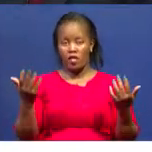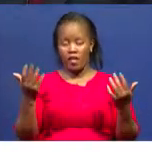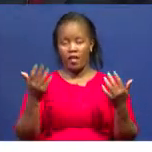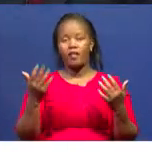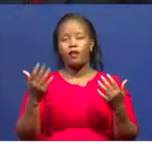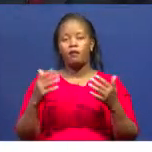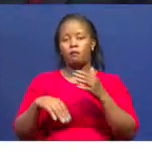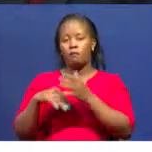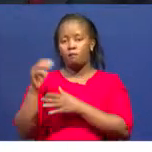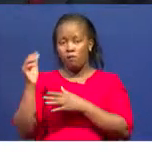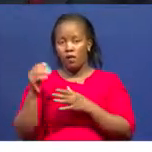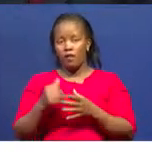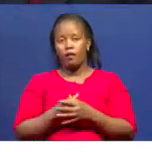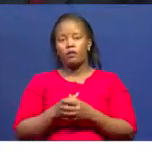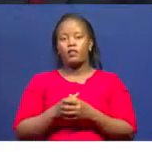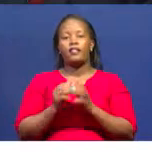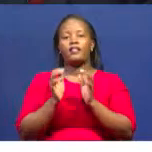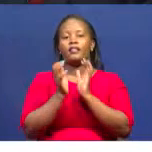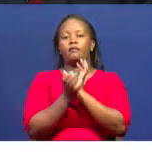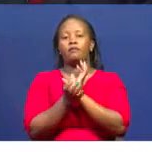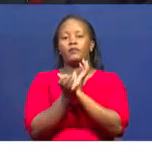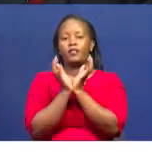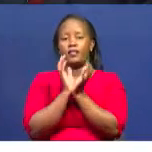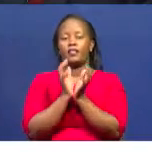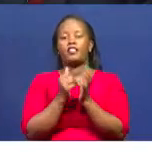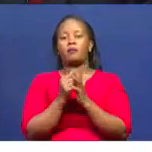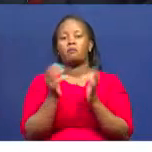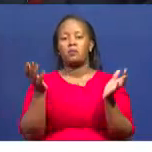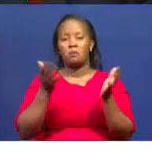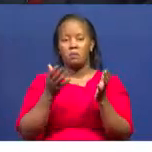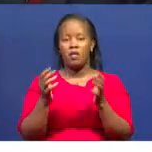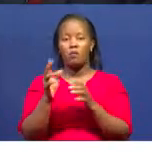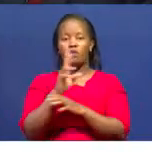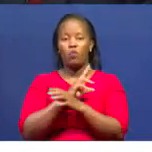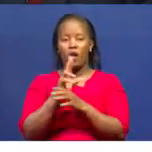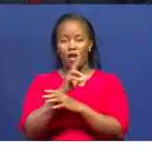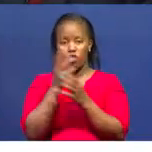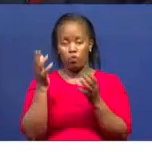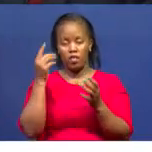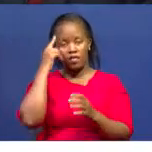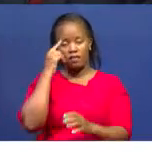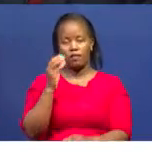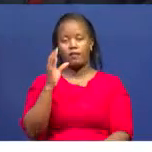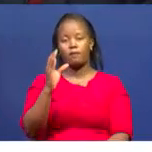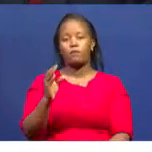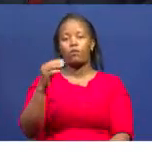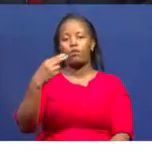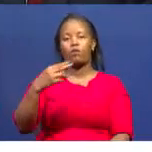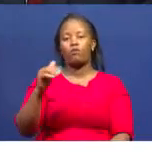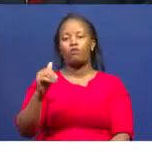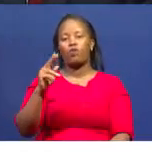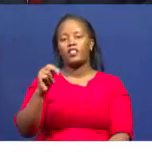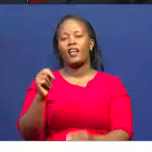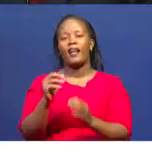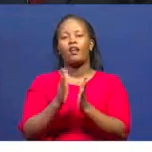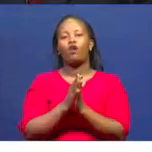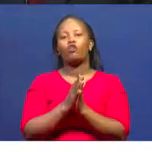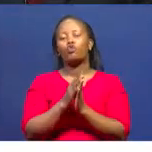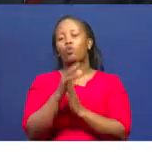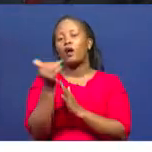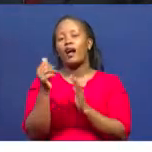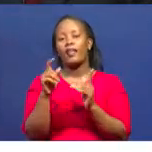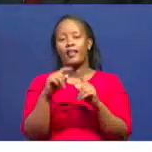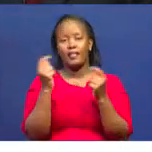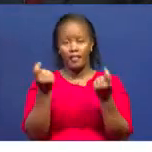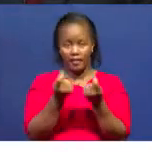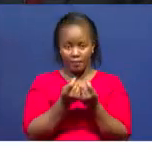the pitch, outside the stadium where we were using for CHAN, for RAC. So there's been